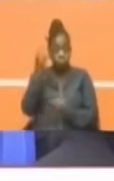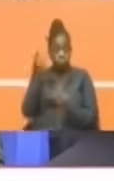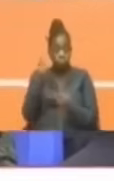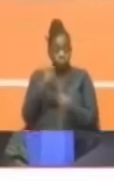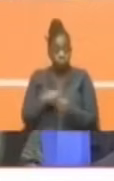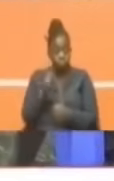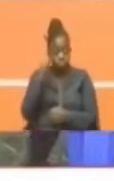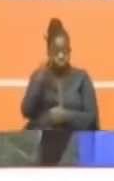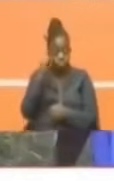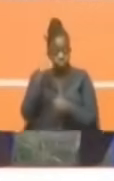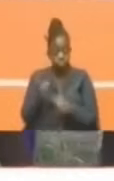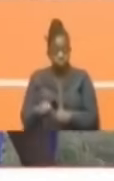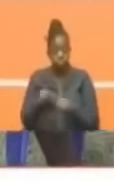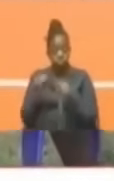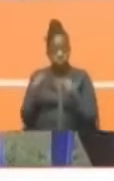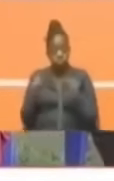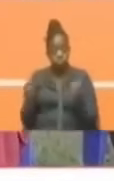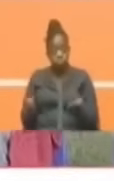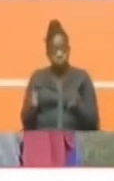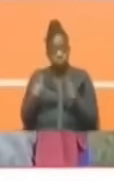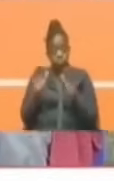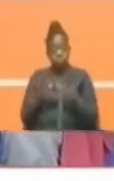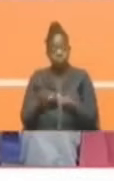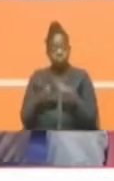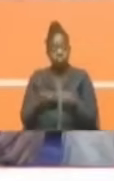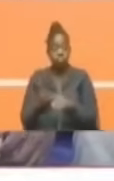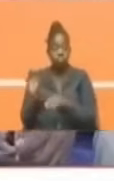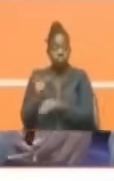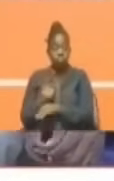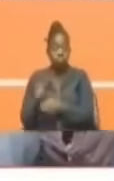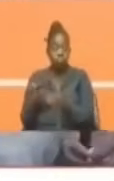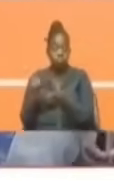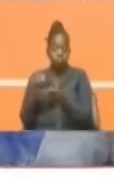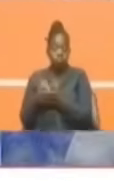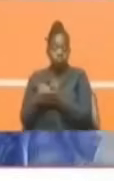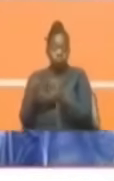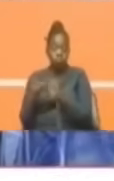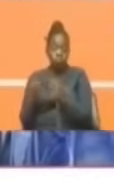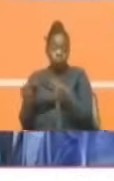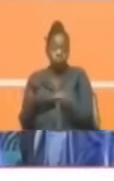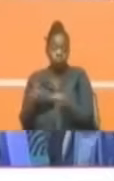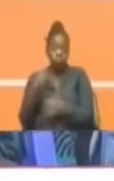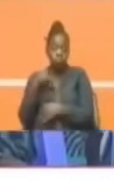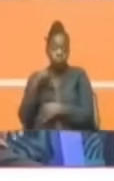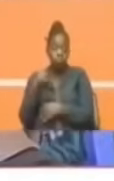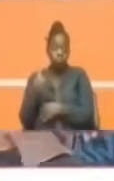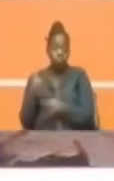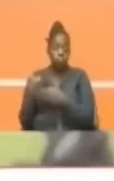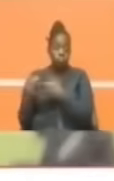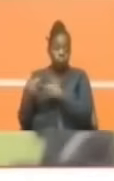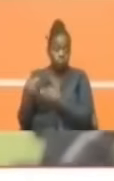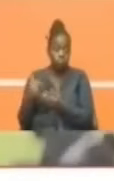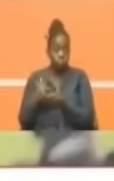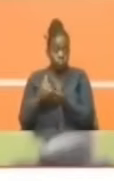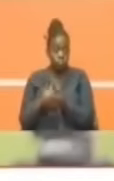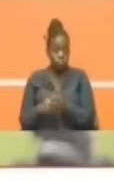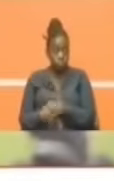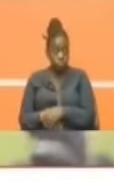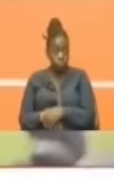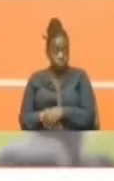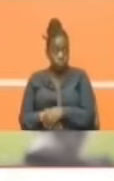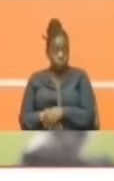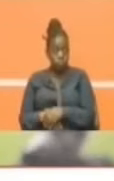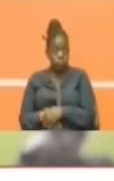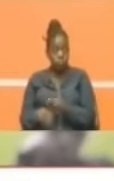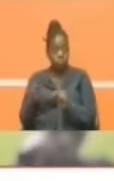tuzuukuke basentebe babawooyawooyeza olukiiko neruddamu era abakubidde bekikwatako omulango okubayamba batuuze